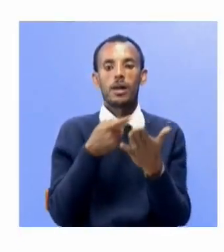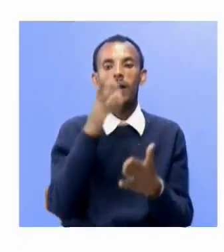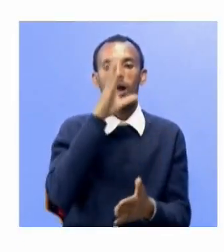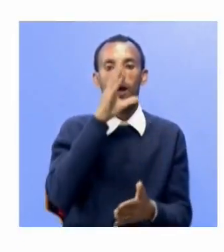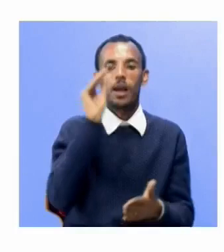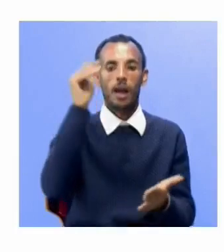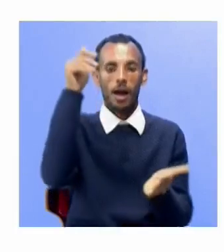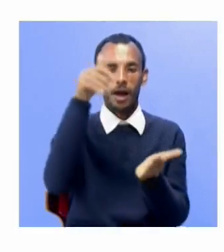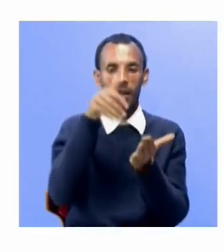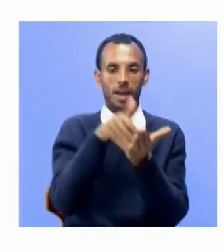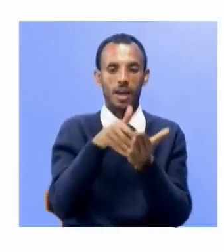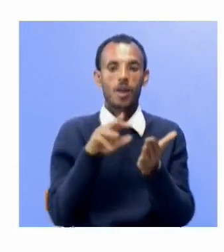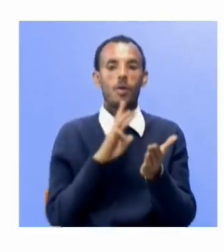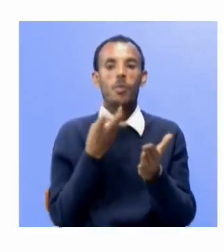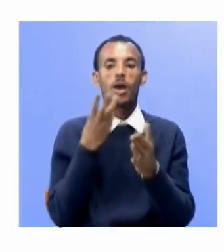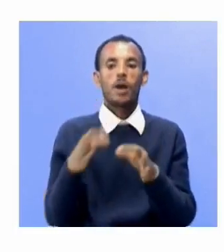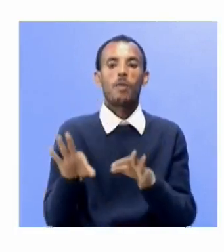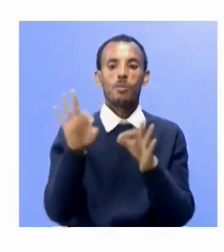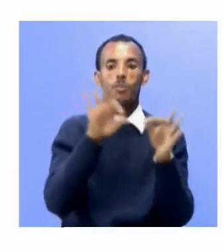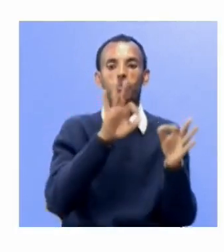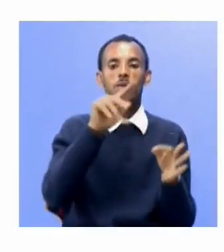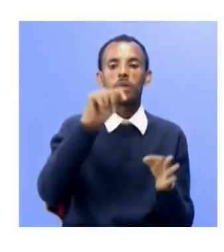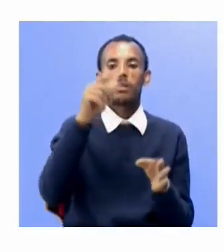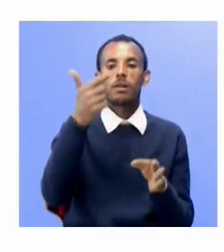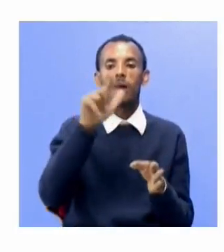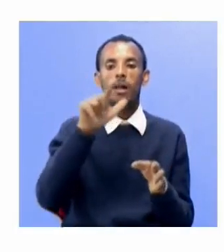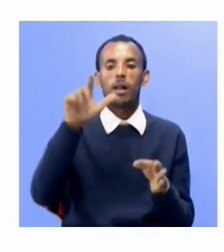And again, we put tally marks